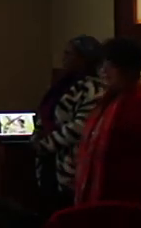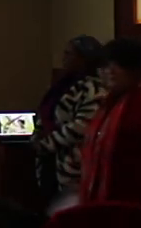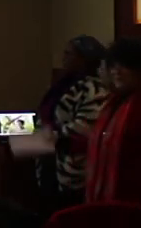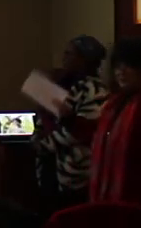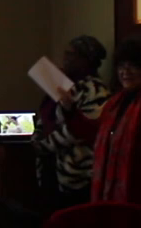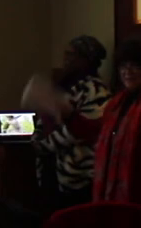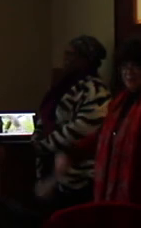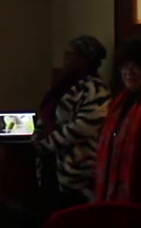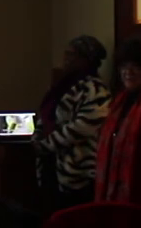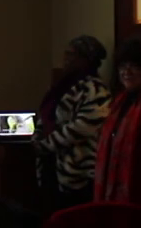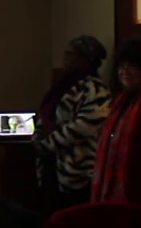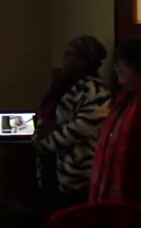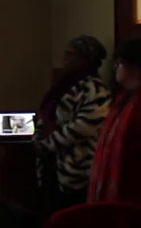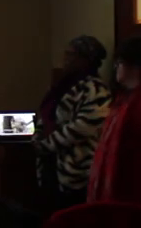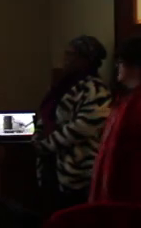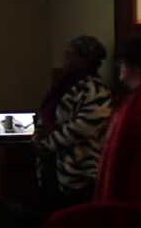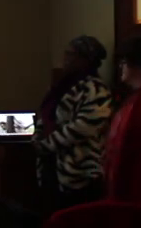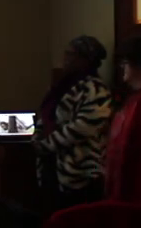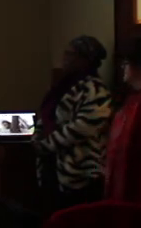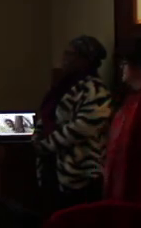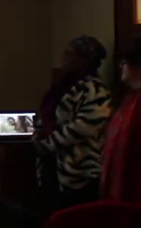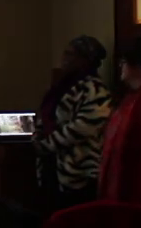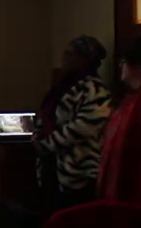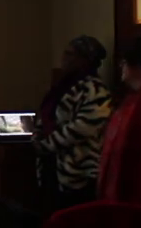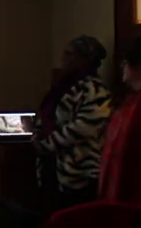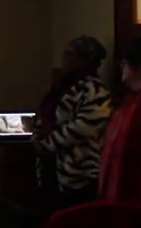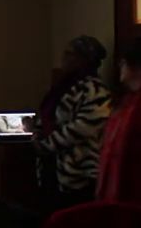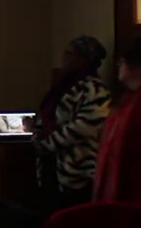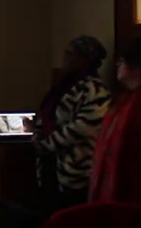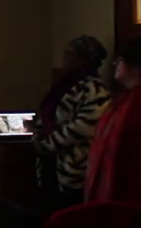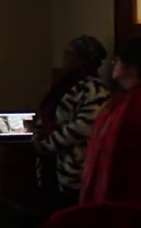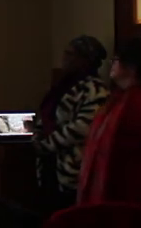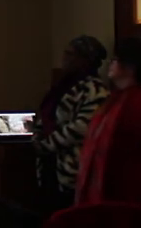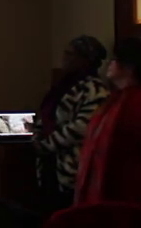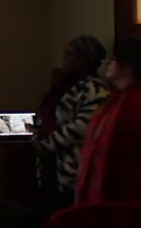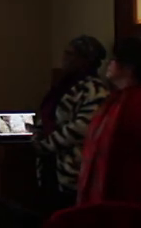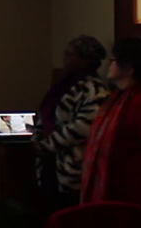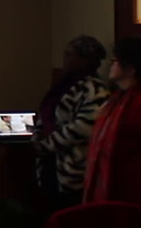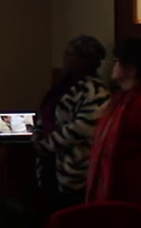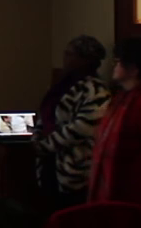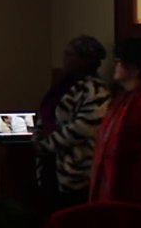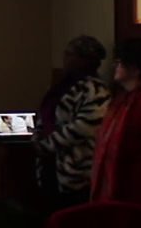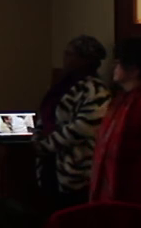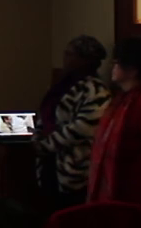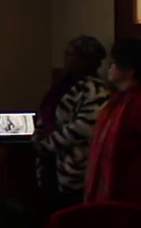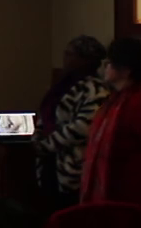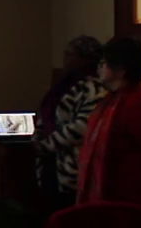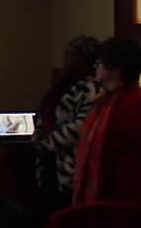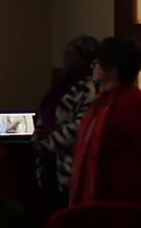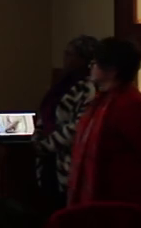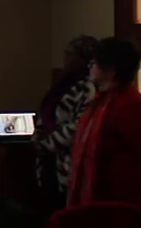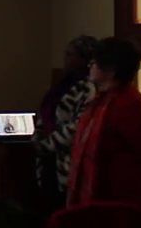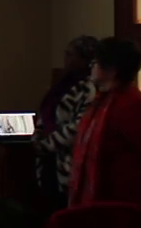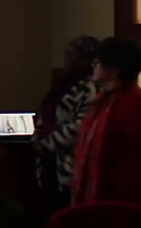That was the trance moment. Yo no me considero un artista, yo me considero